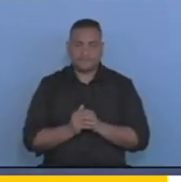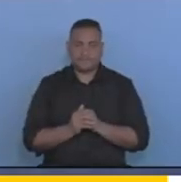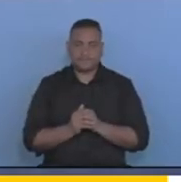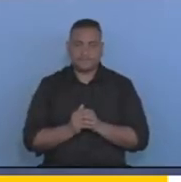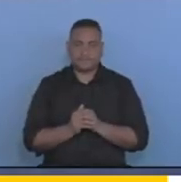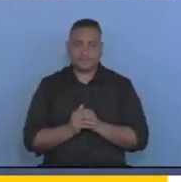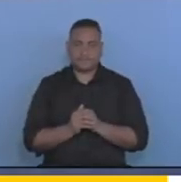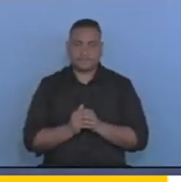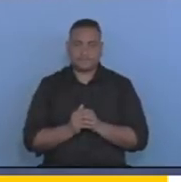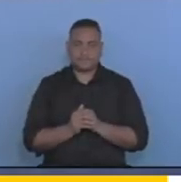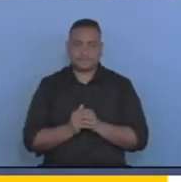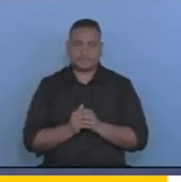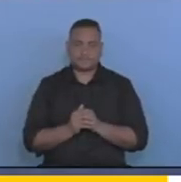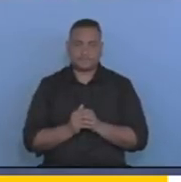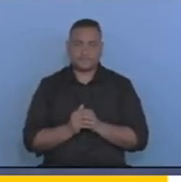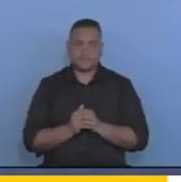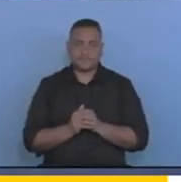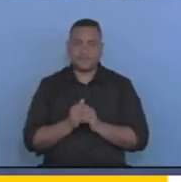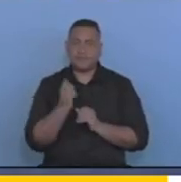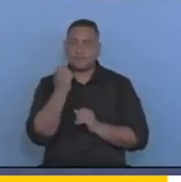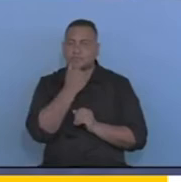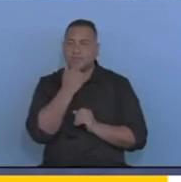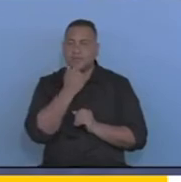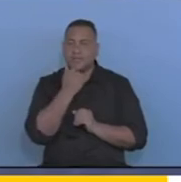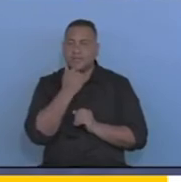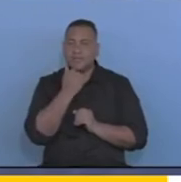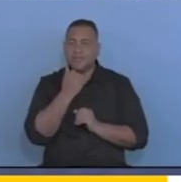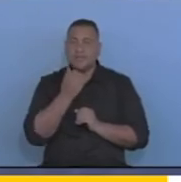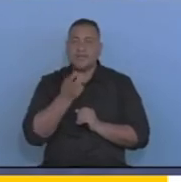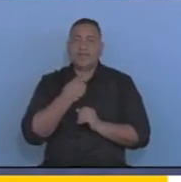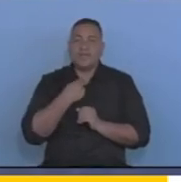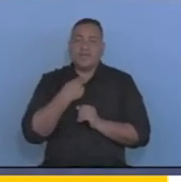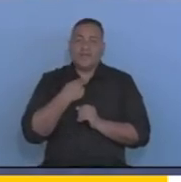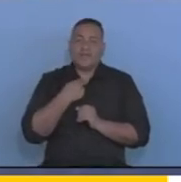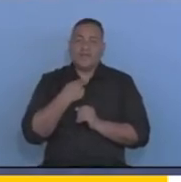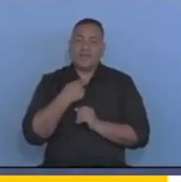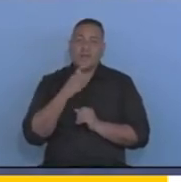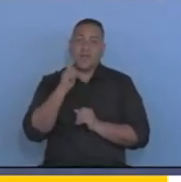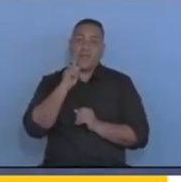Excellent. I'm all questioned out. Unfortunately, we also need the banking details.